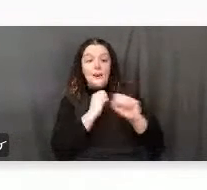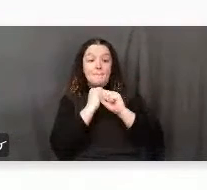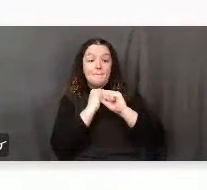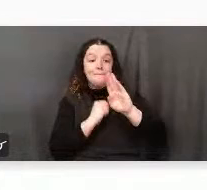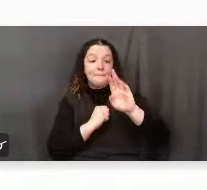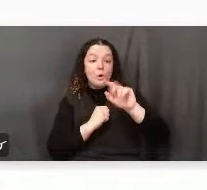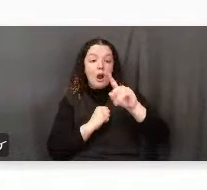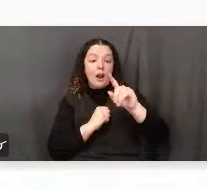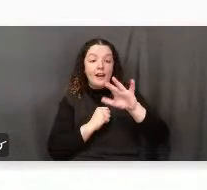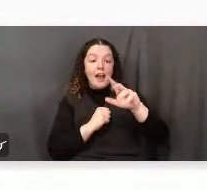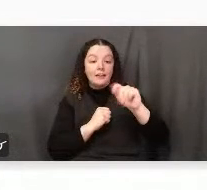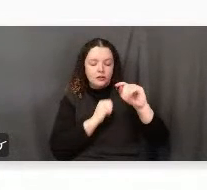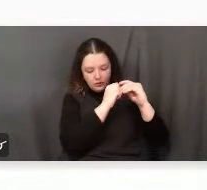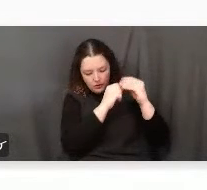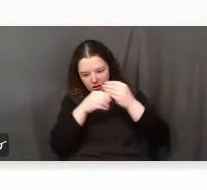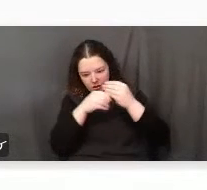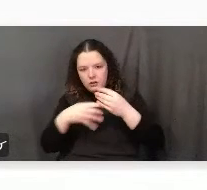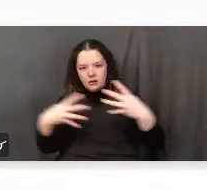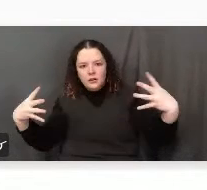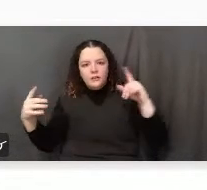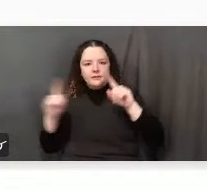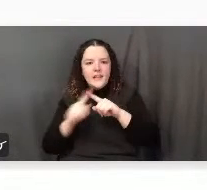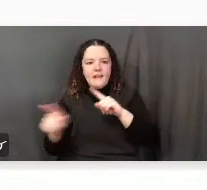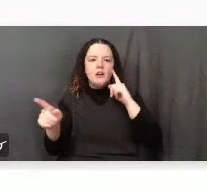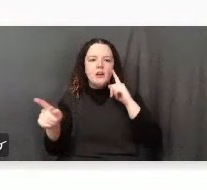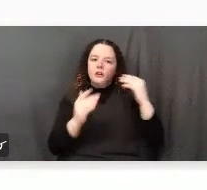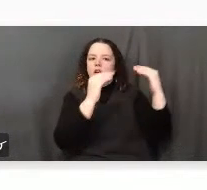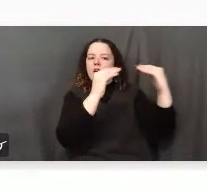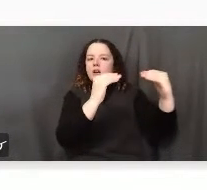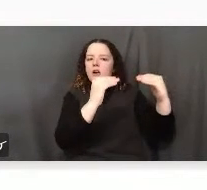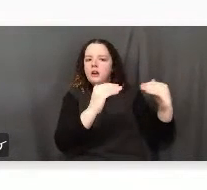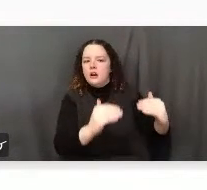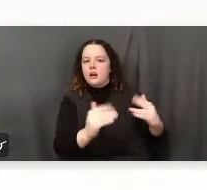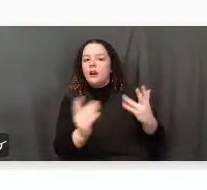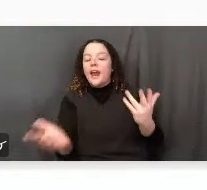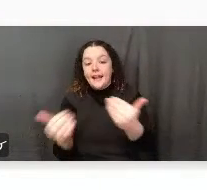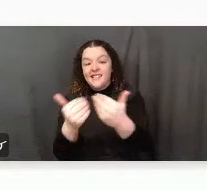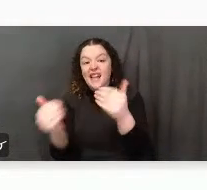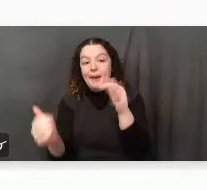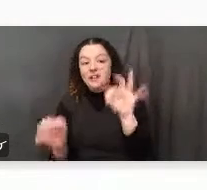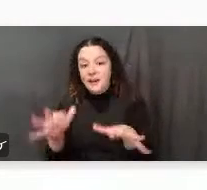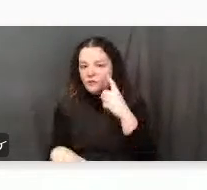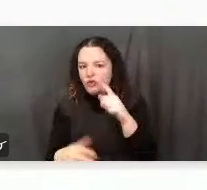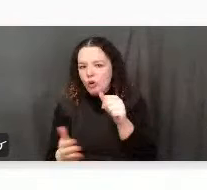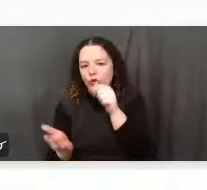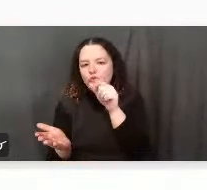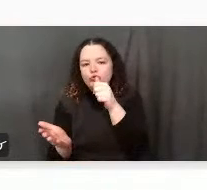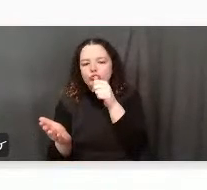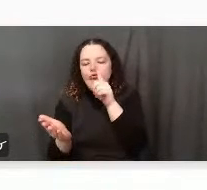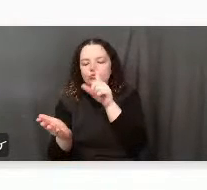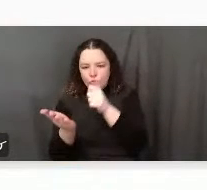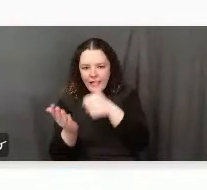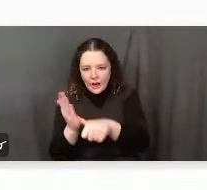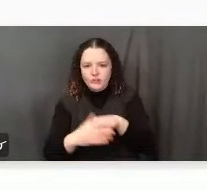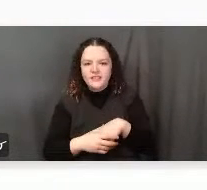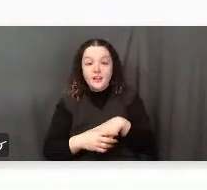into newsletters will take you into your newsletter emails. Again, separate tips for what newsletters are. And then last but not least, for the 3 types of